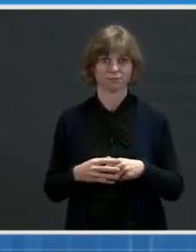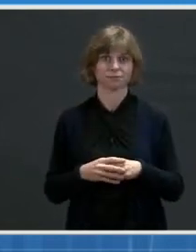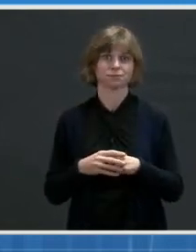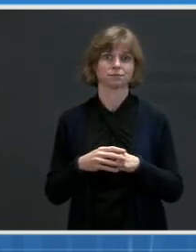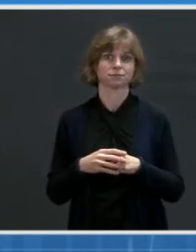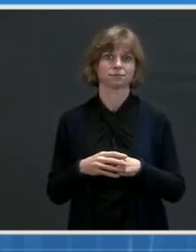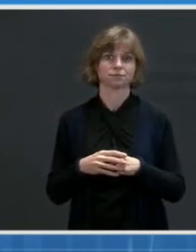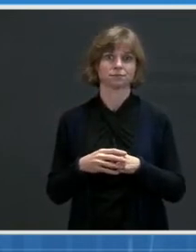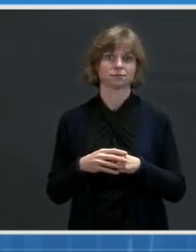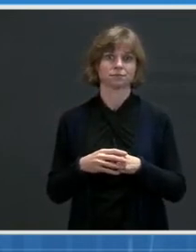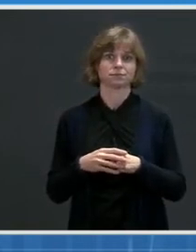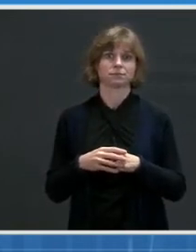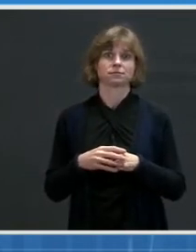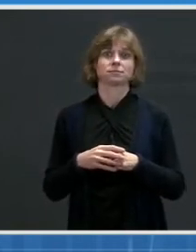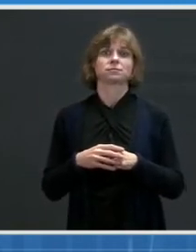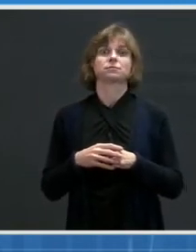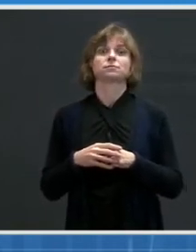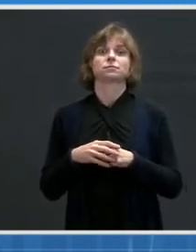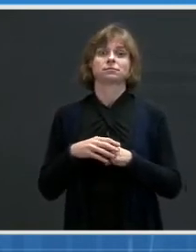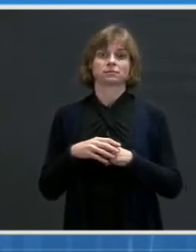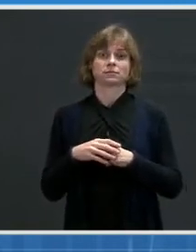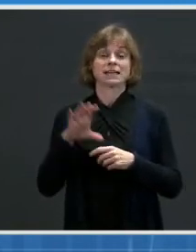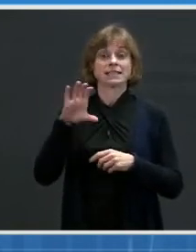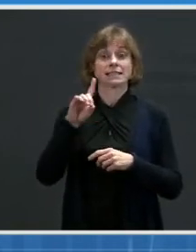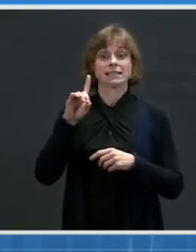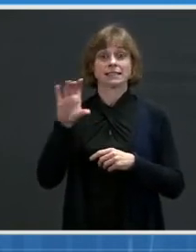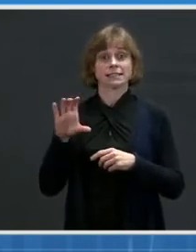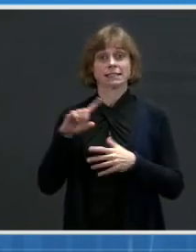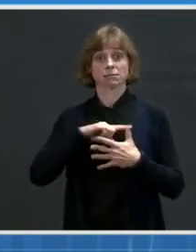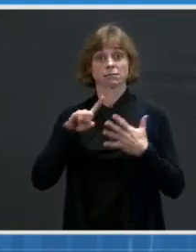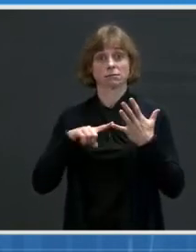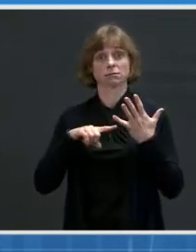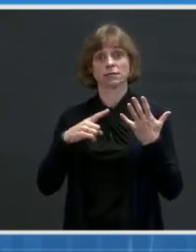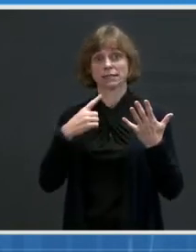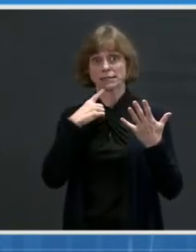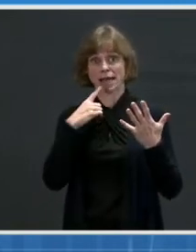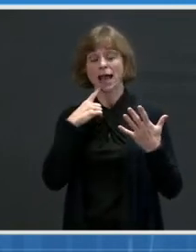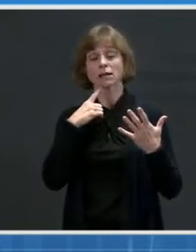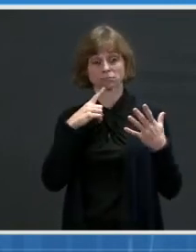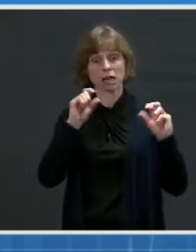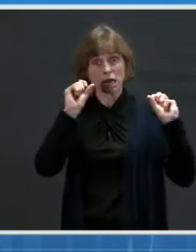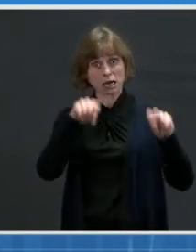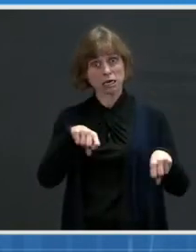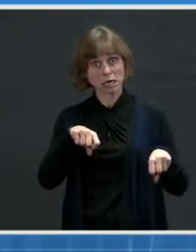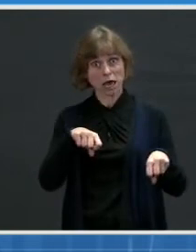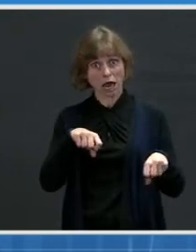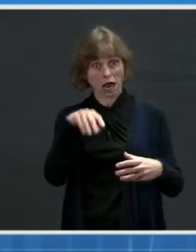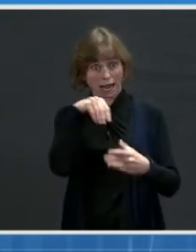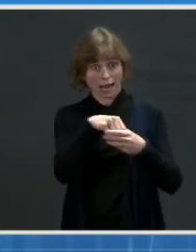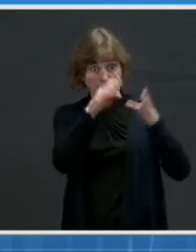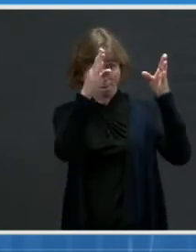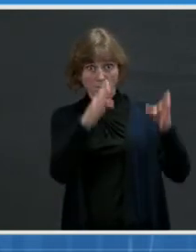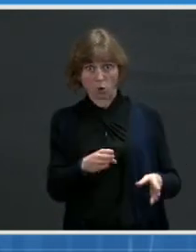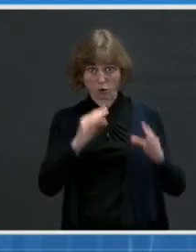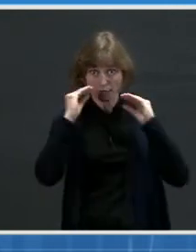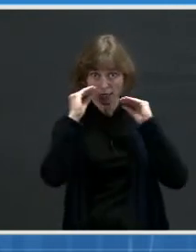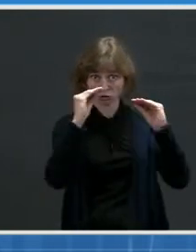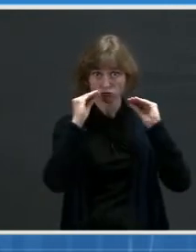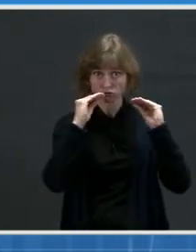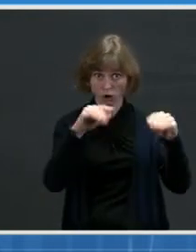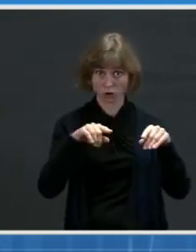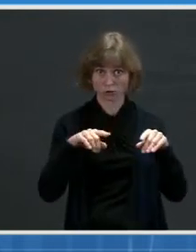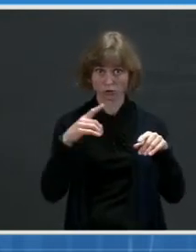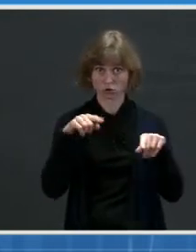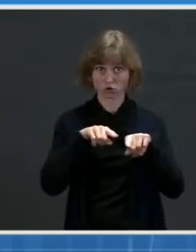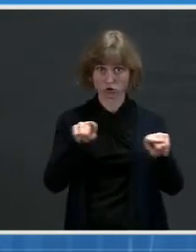while CDC's operational strategy does provide for in-person instruction during all levels of community spread, the safest